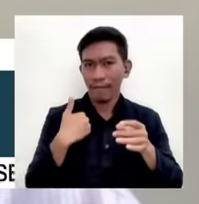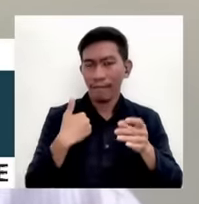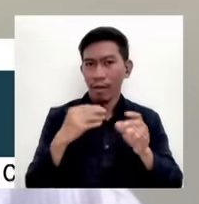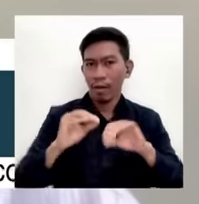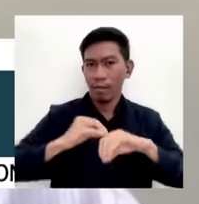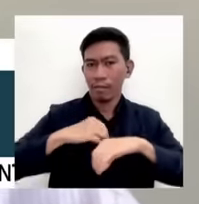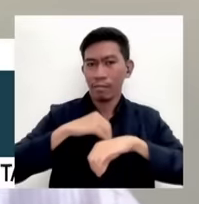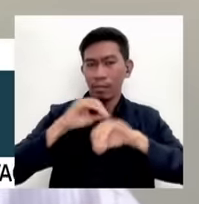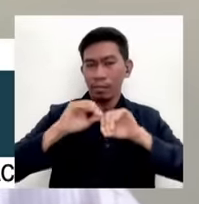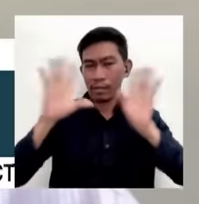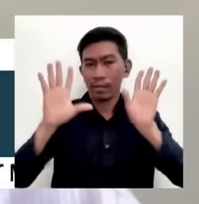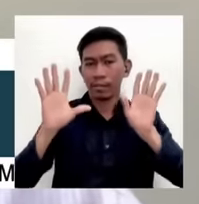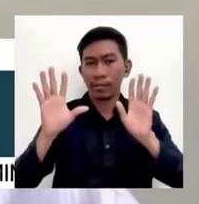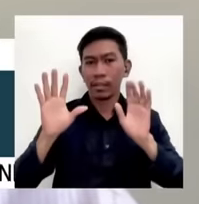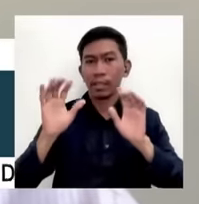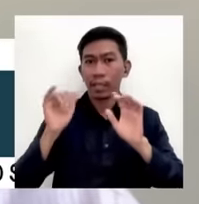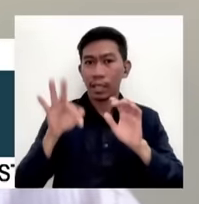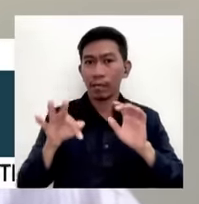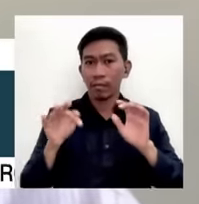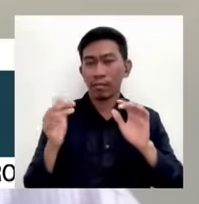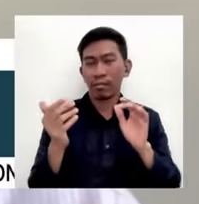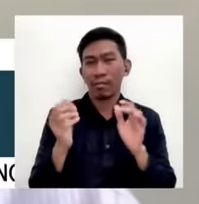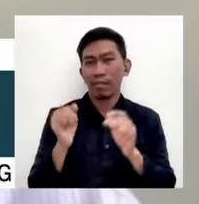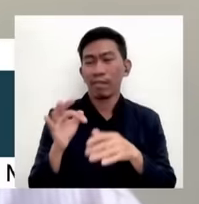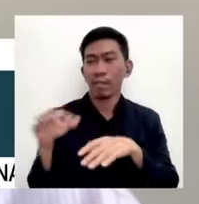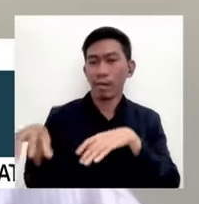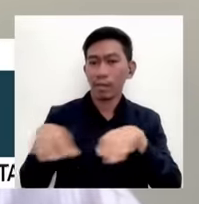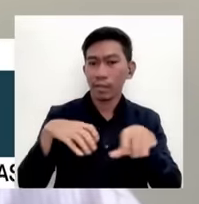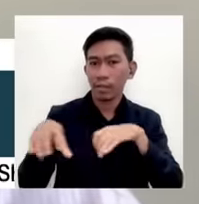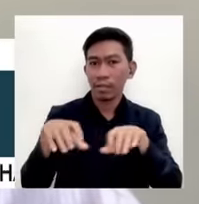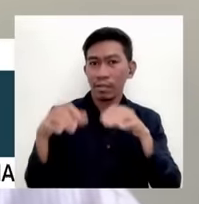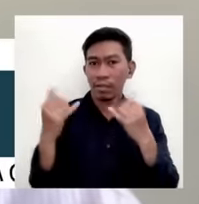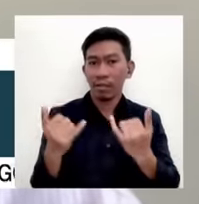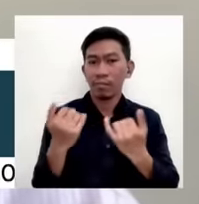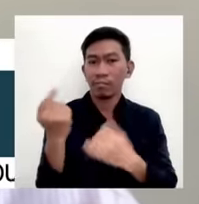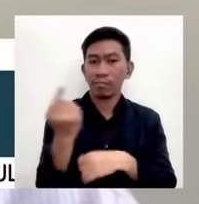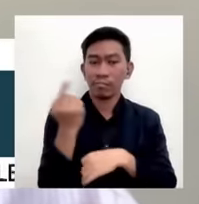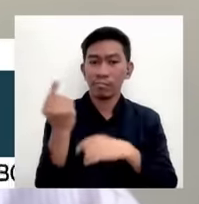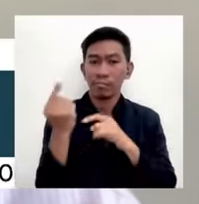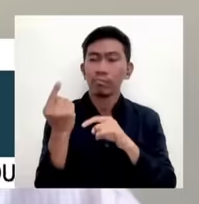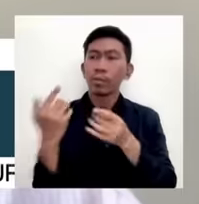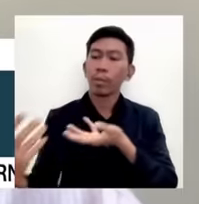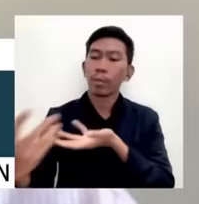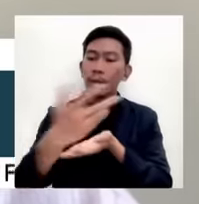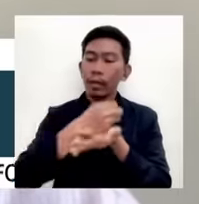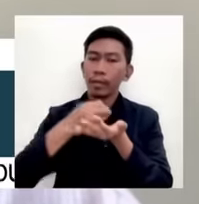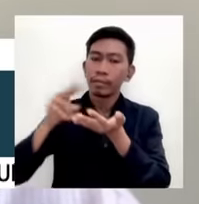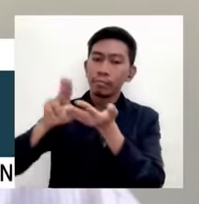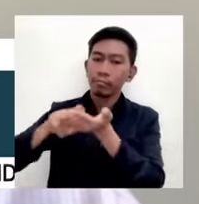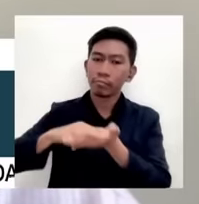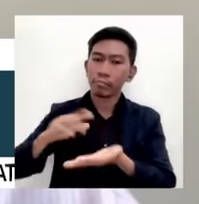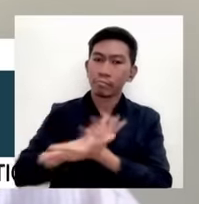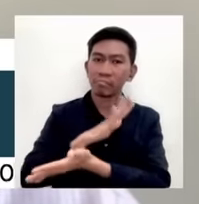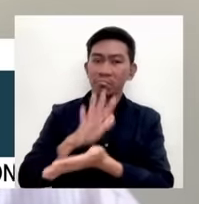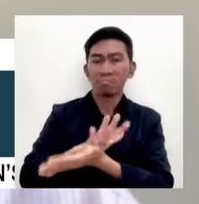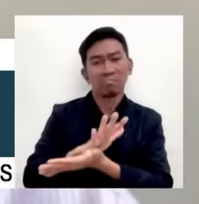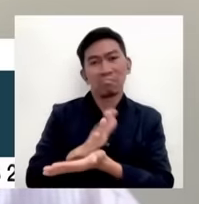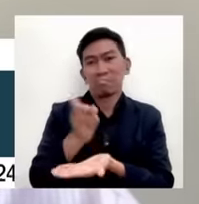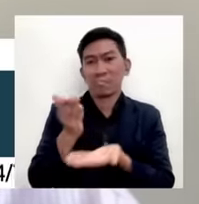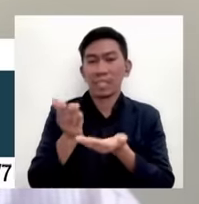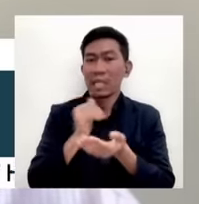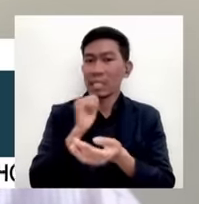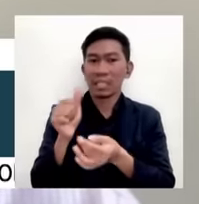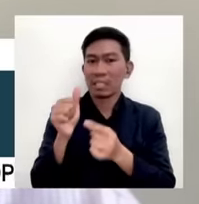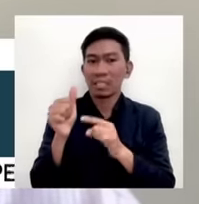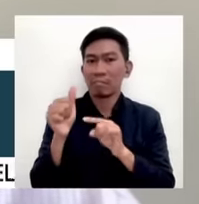activity. Kung ang level lang naman ng activity dito ay pagngalap ng signatures, hindi siya mag-arise to